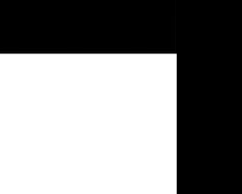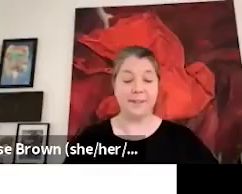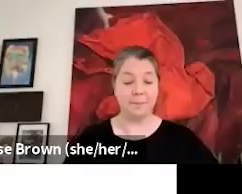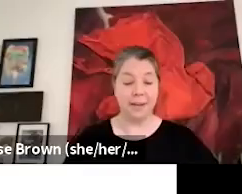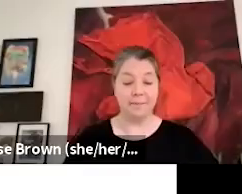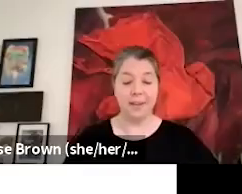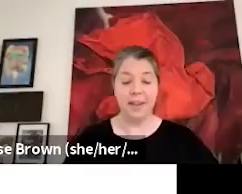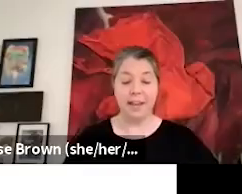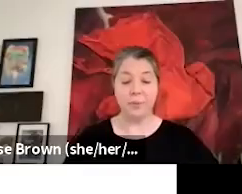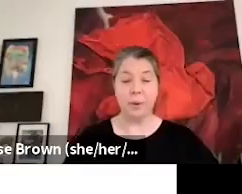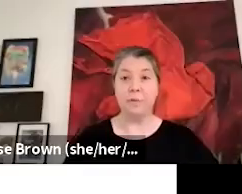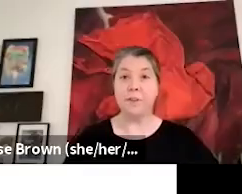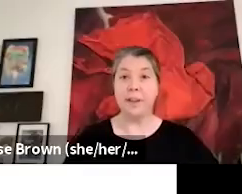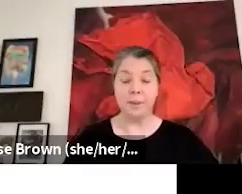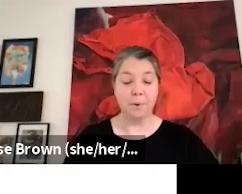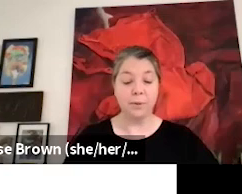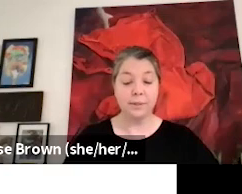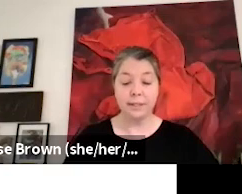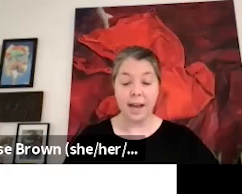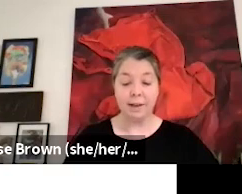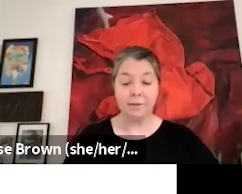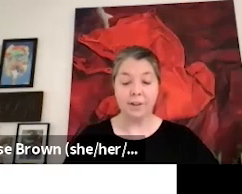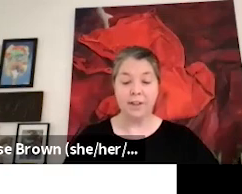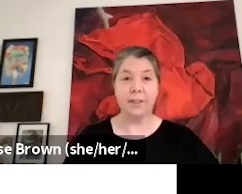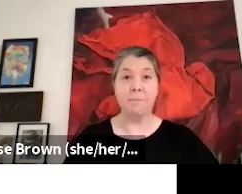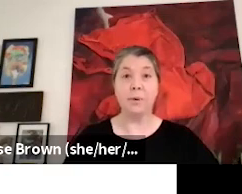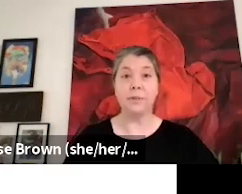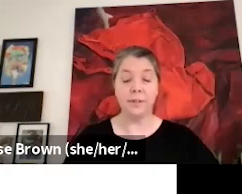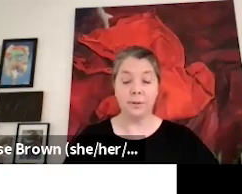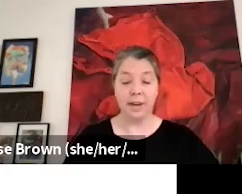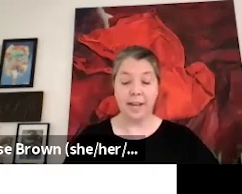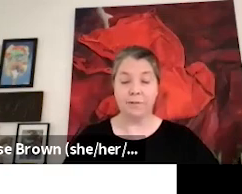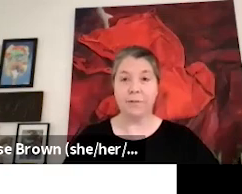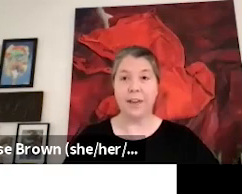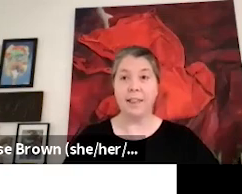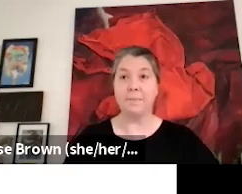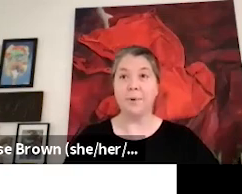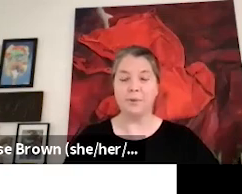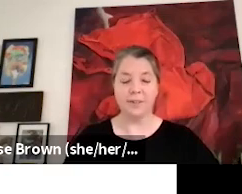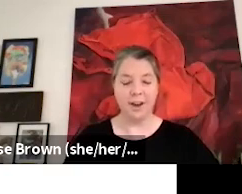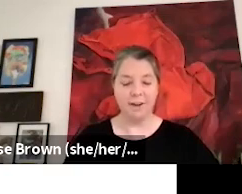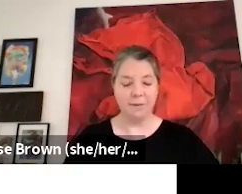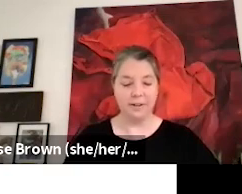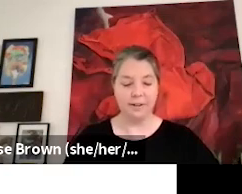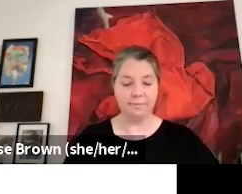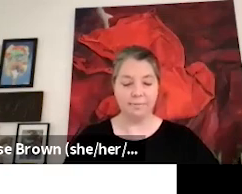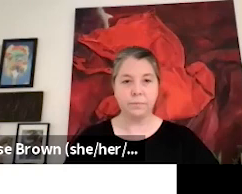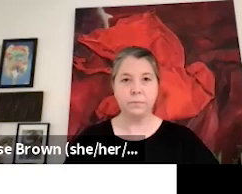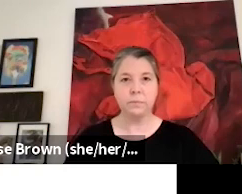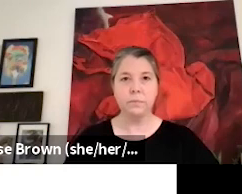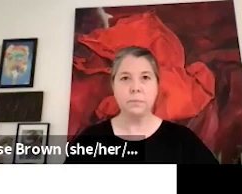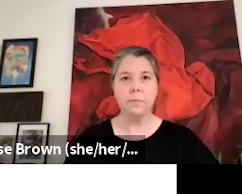great place to be. It's where we feel the most alive, the most creative, and the most confident.